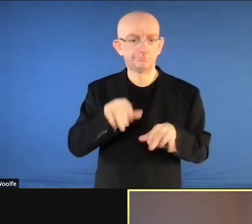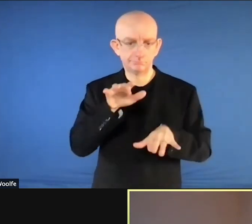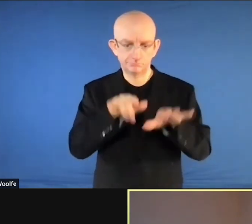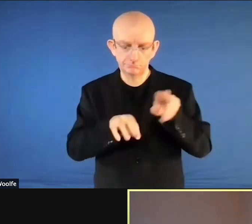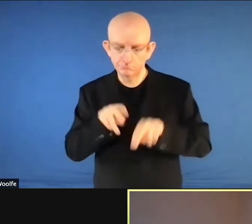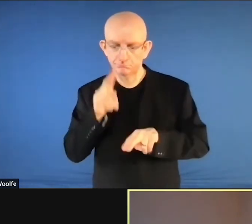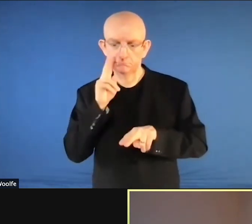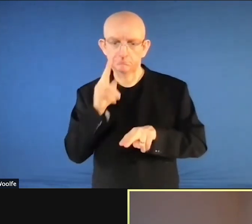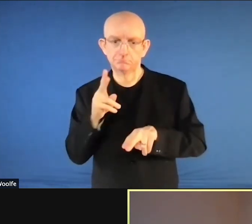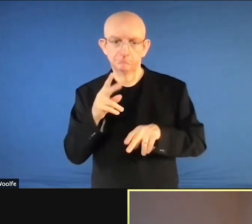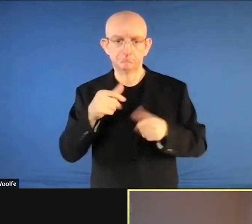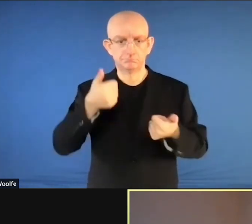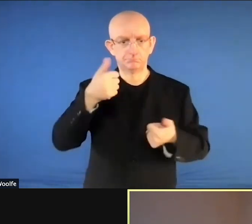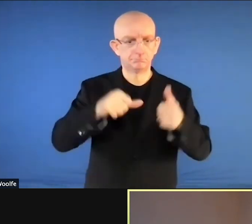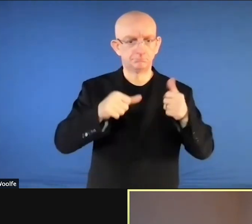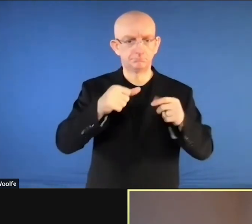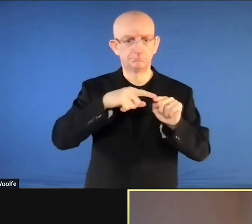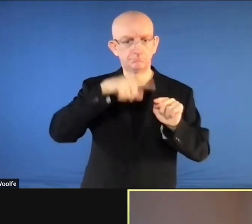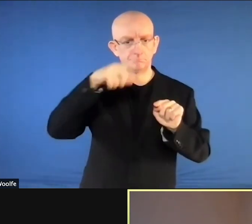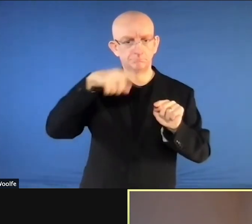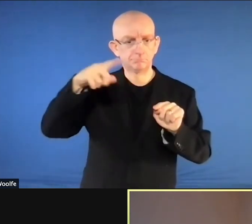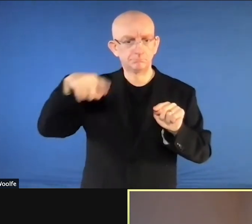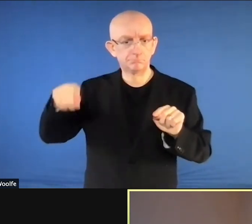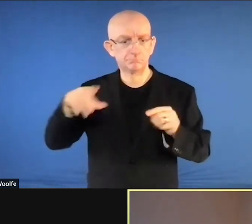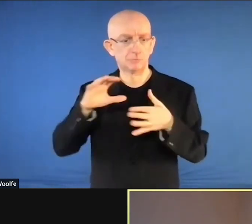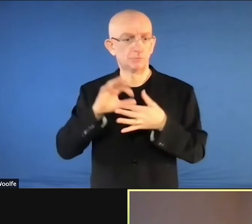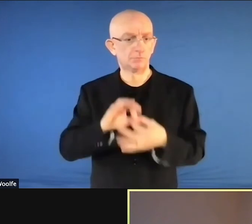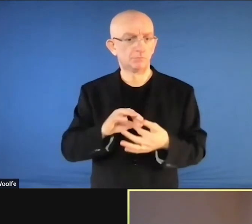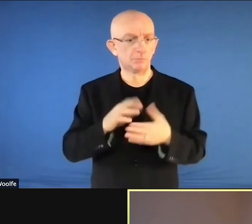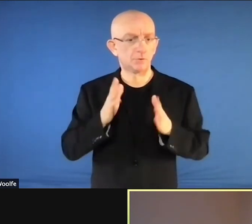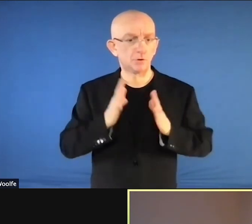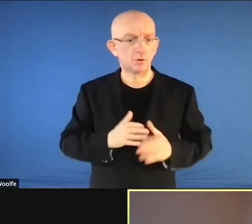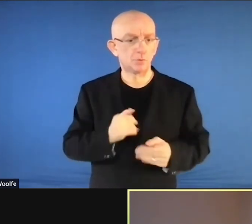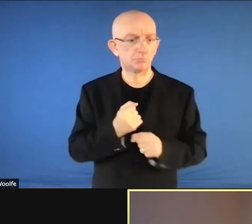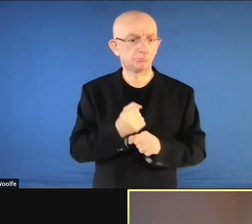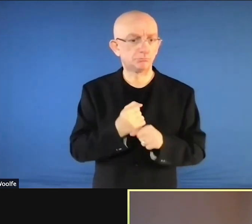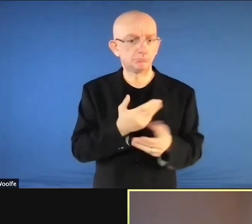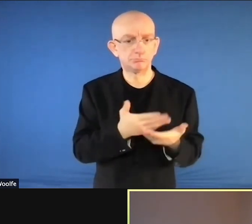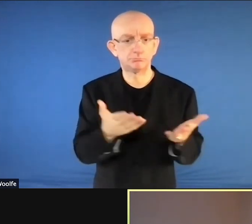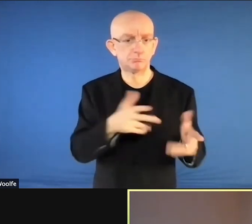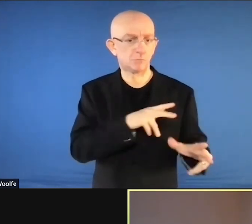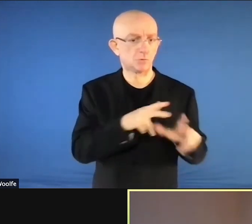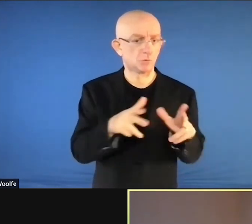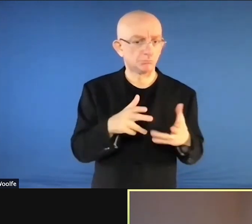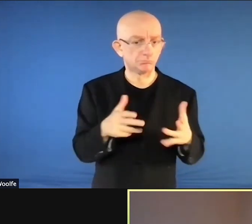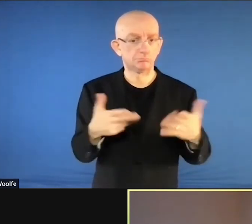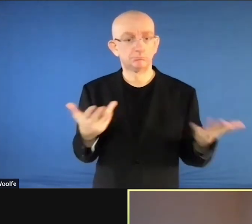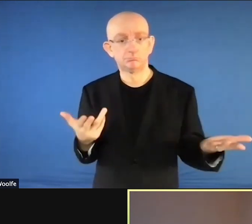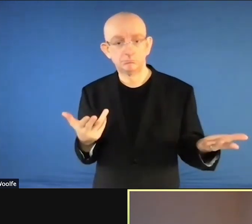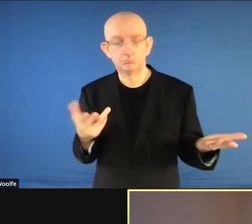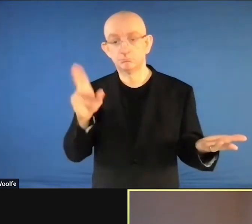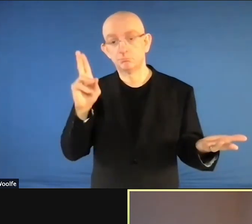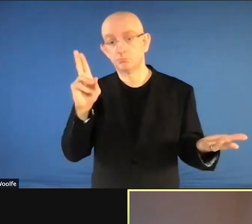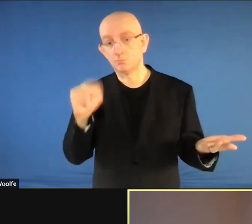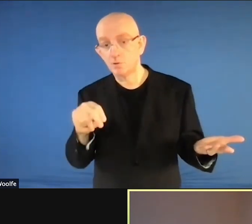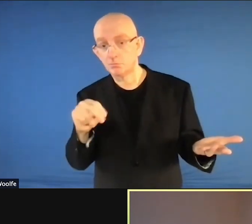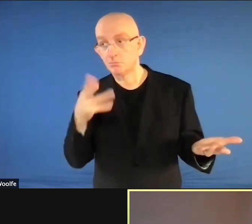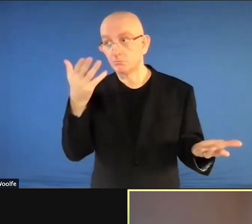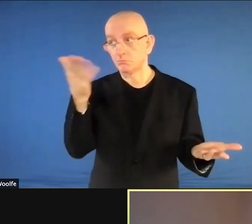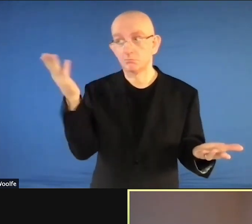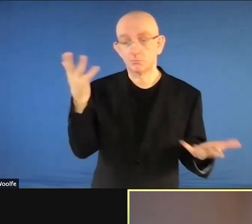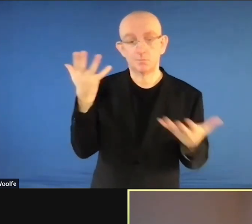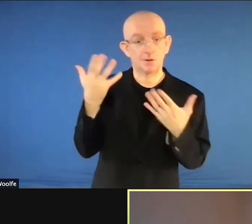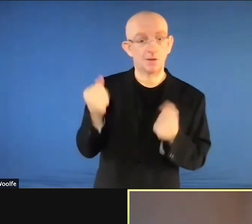own programming, or for as third-party implementation as well. So from